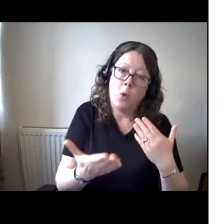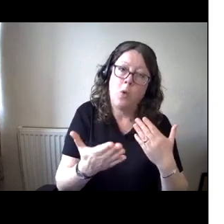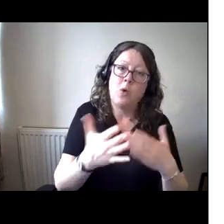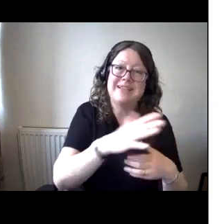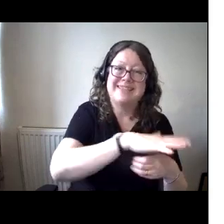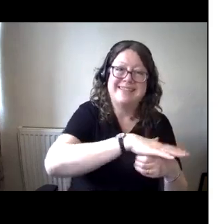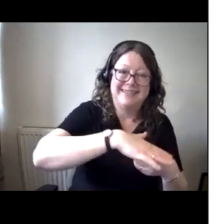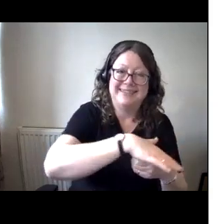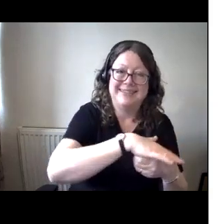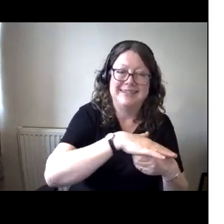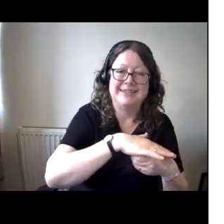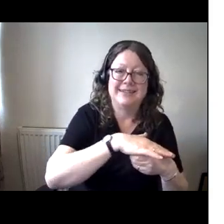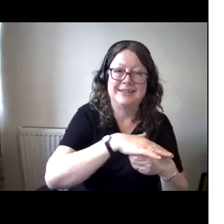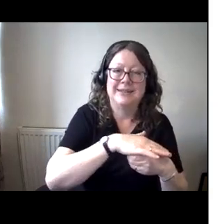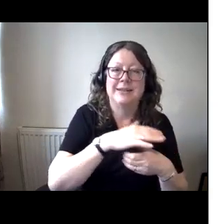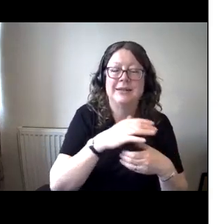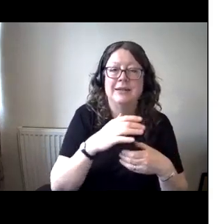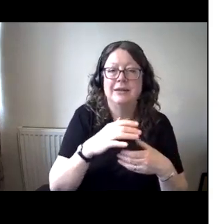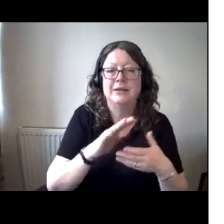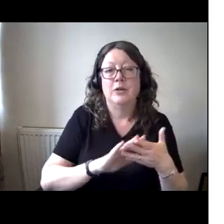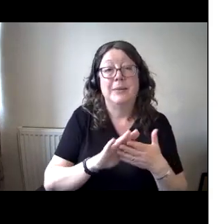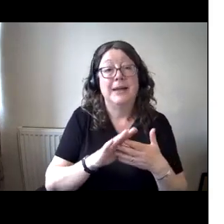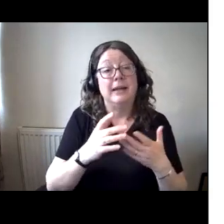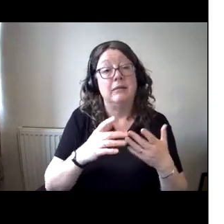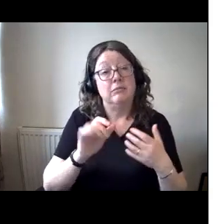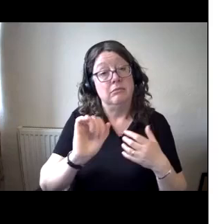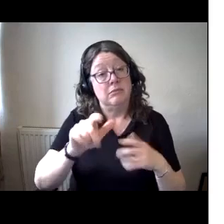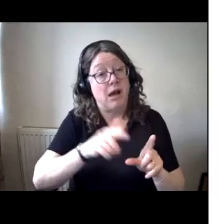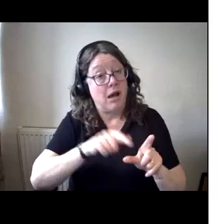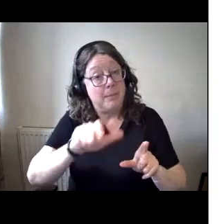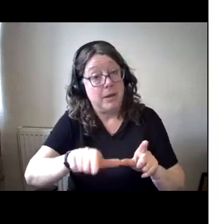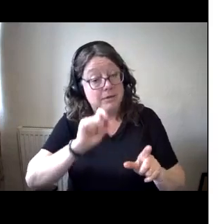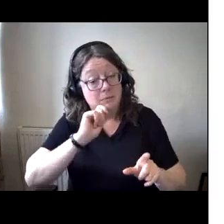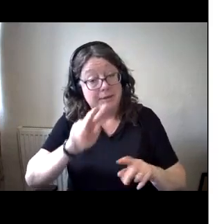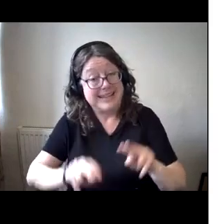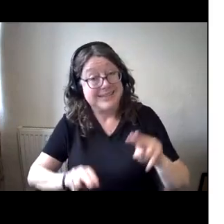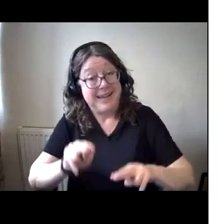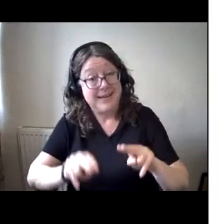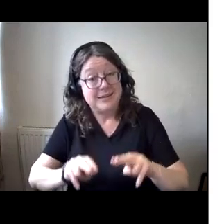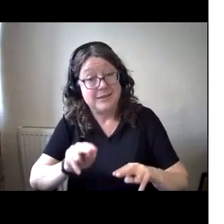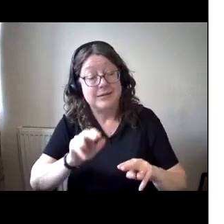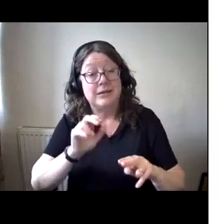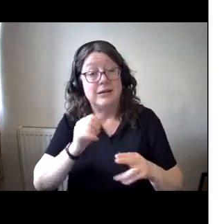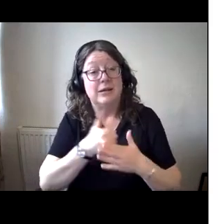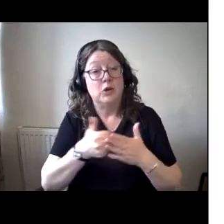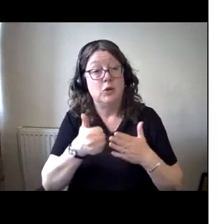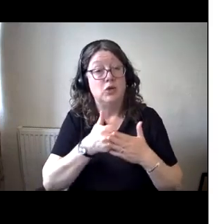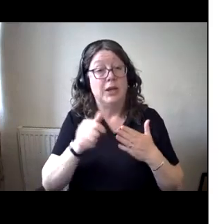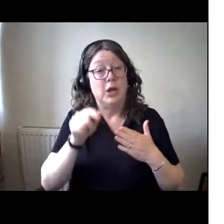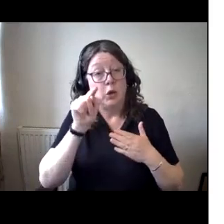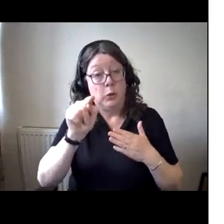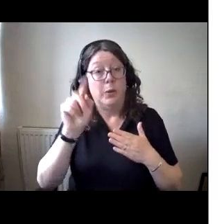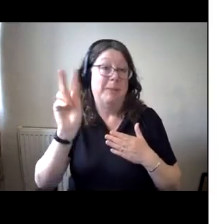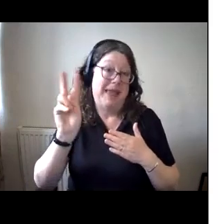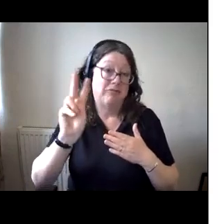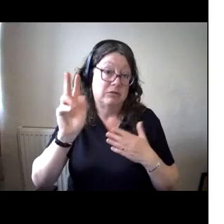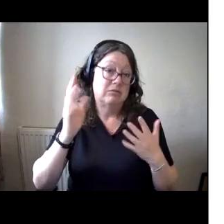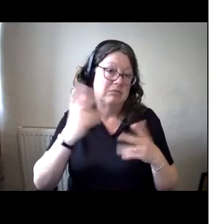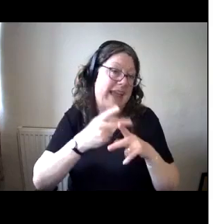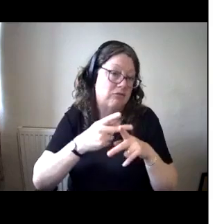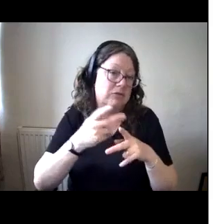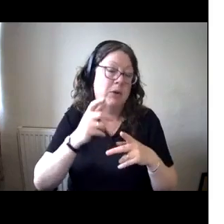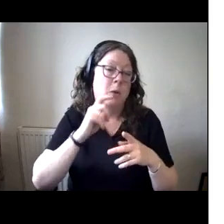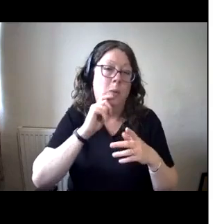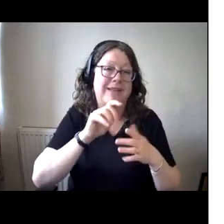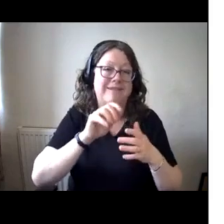young person is being assessed for ADHD, then what will happen is you'll be asked to complete a rating scale to